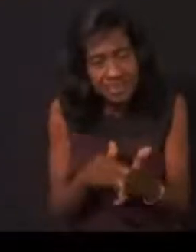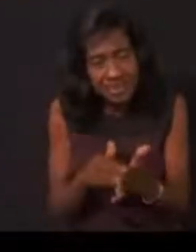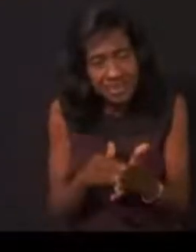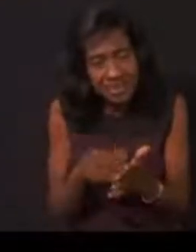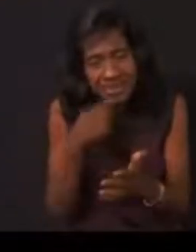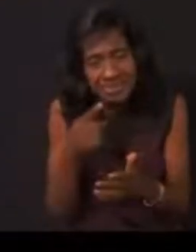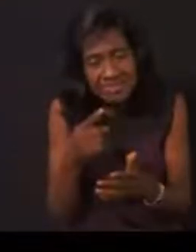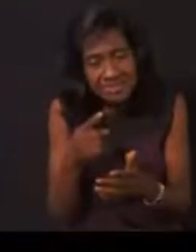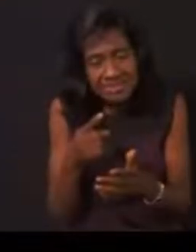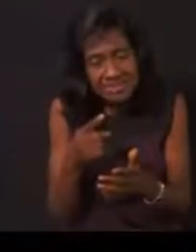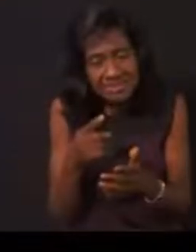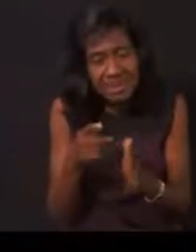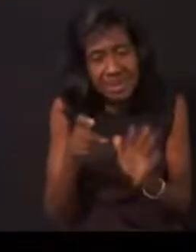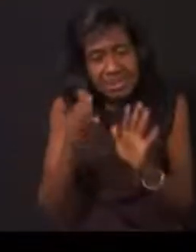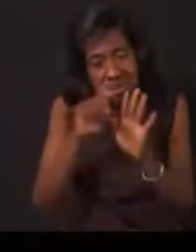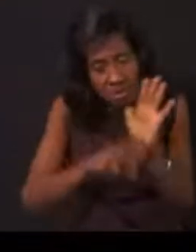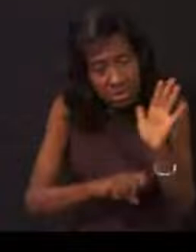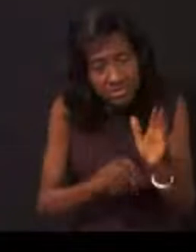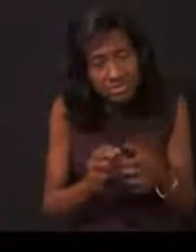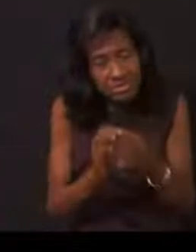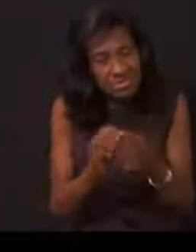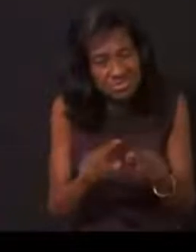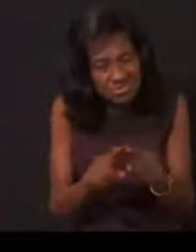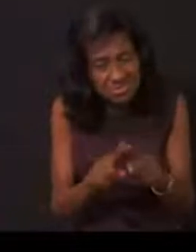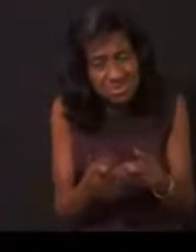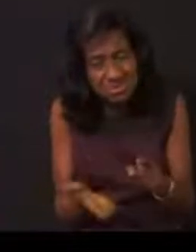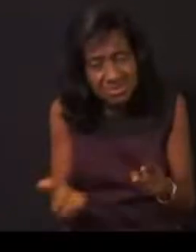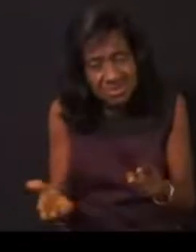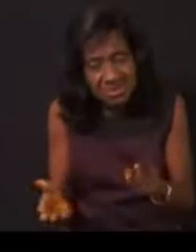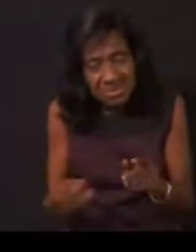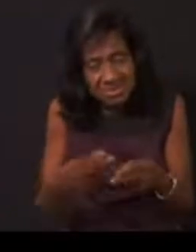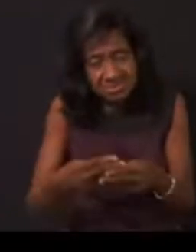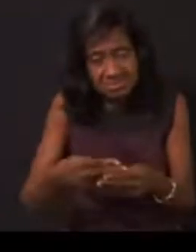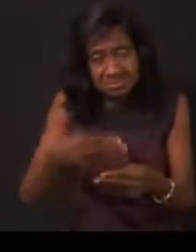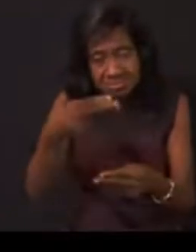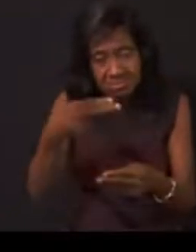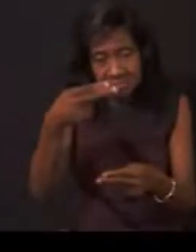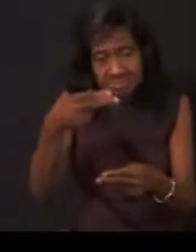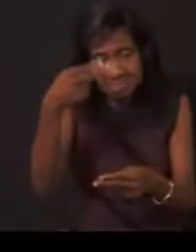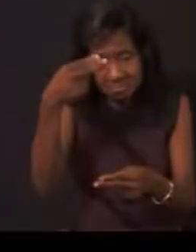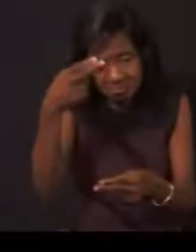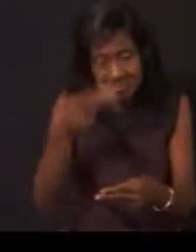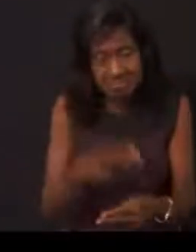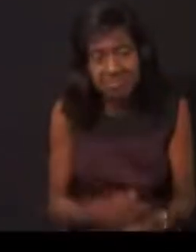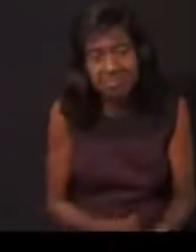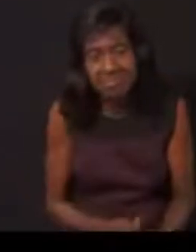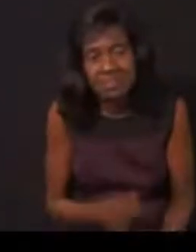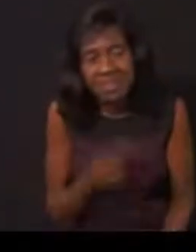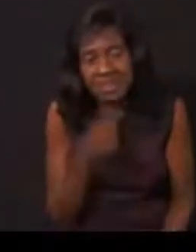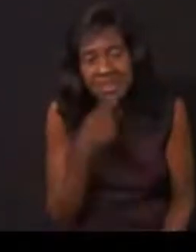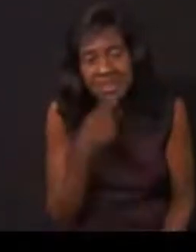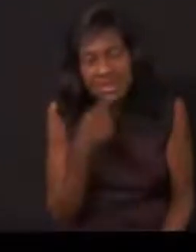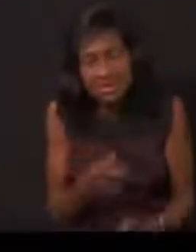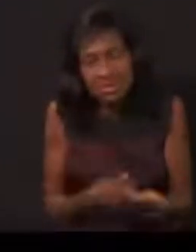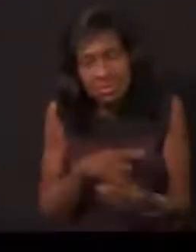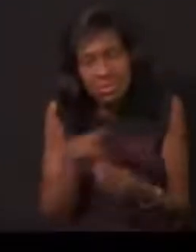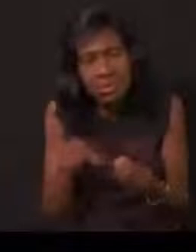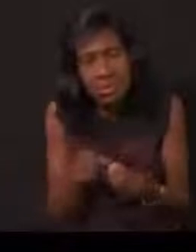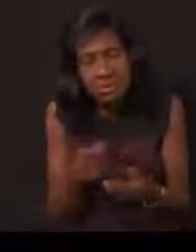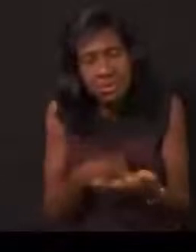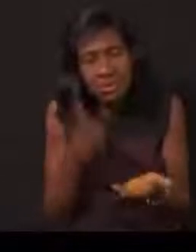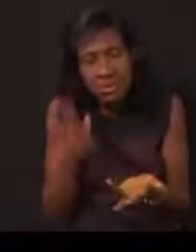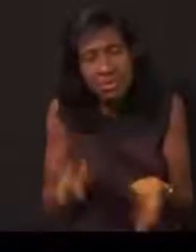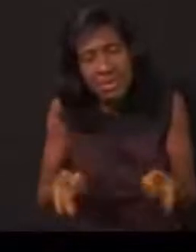prices seem to be going up quite a bit in some areas. Are you concerned about this as a government for the Cayman Islands, considering our dependence